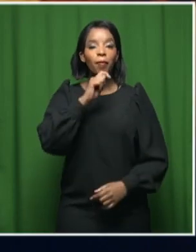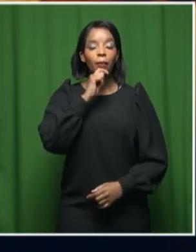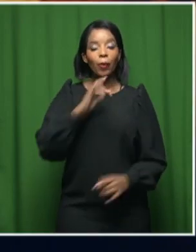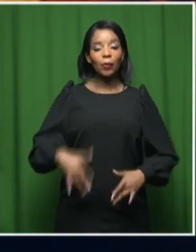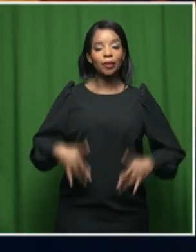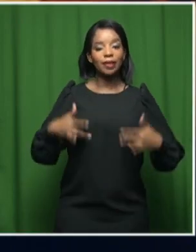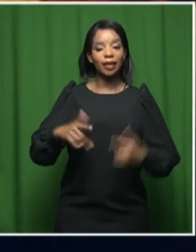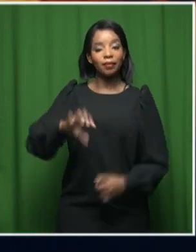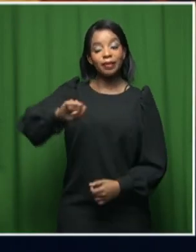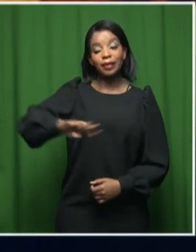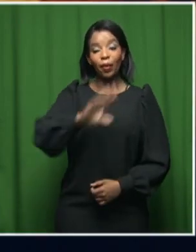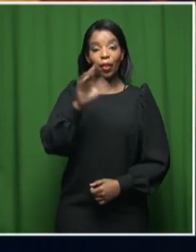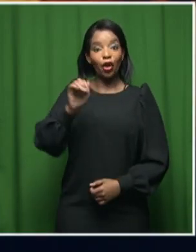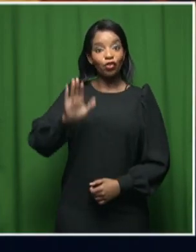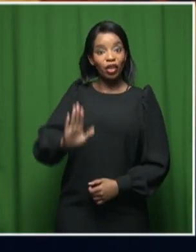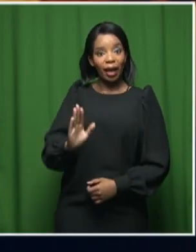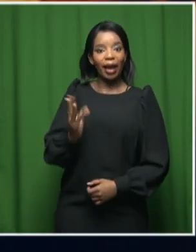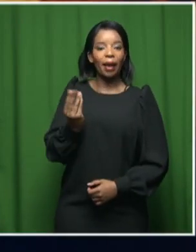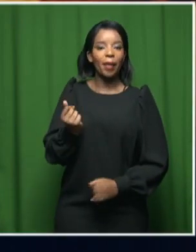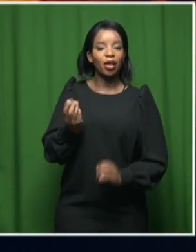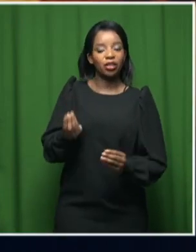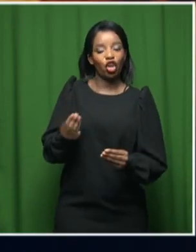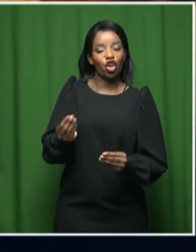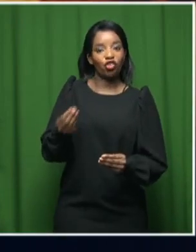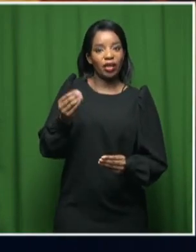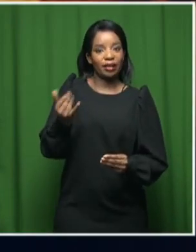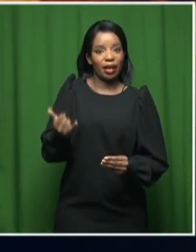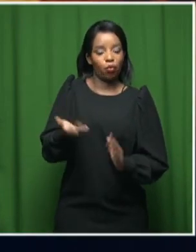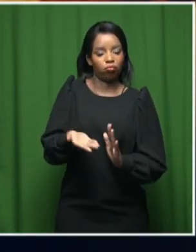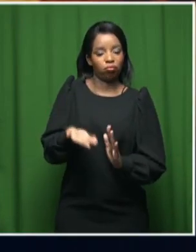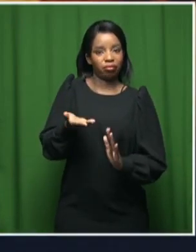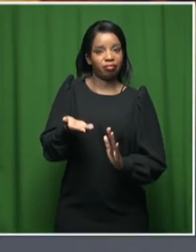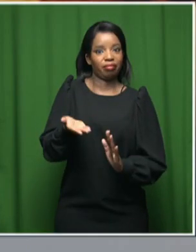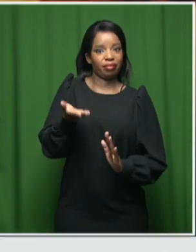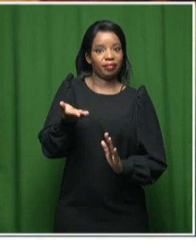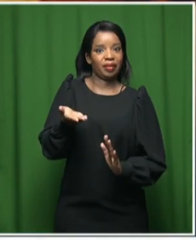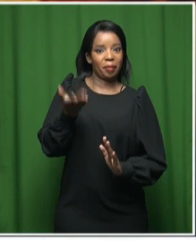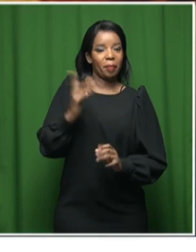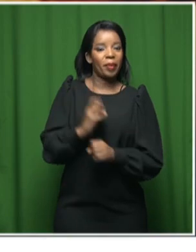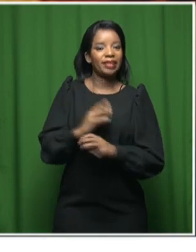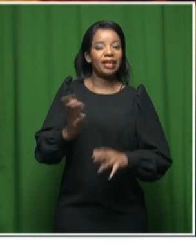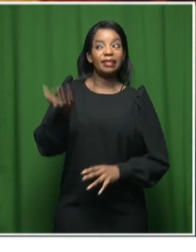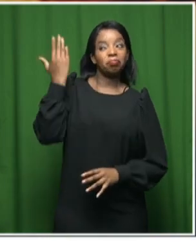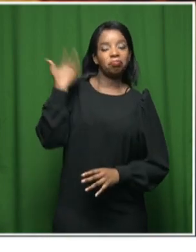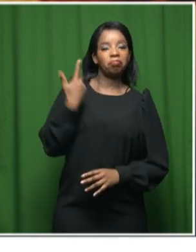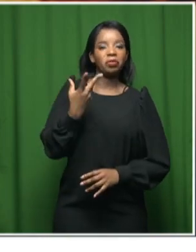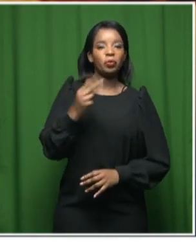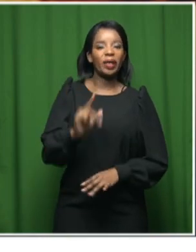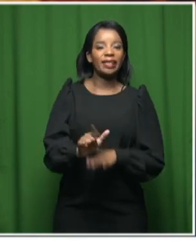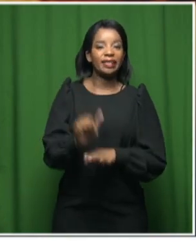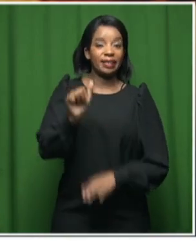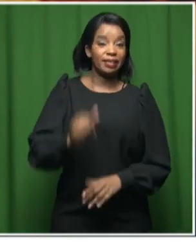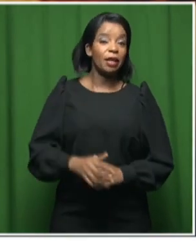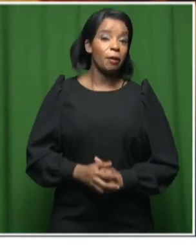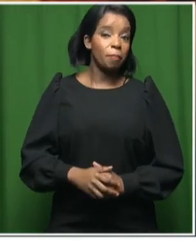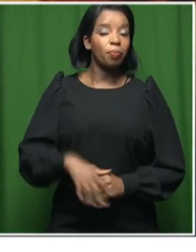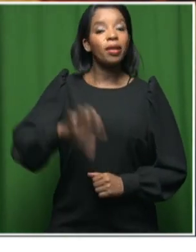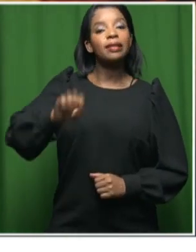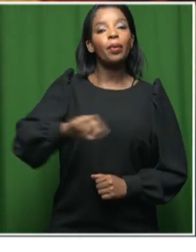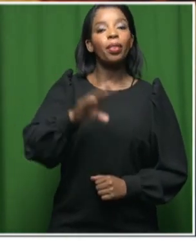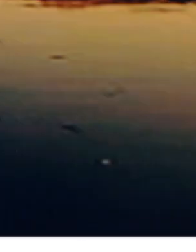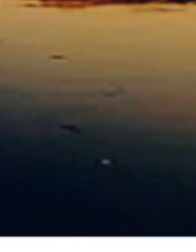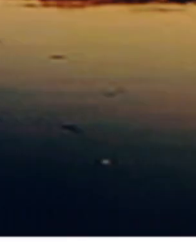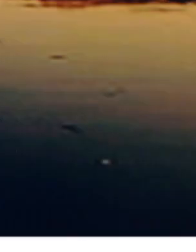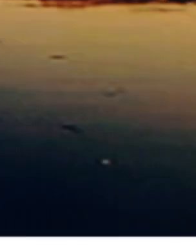South African interest rates are currently at their highest level since 2016. And this, of course, after the South African Reserve Bank